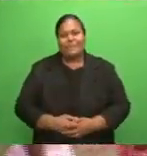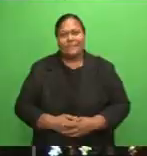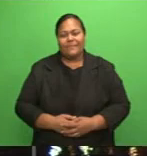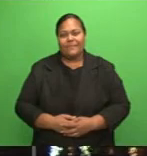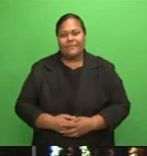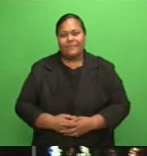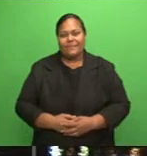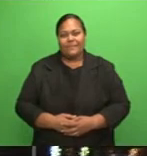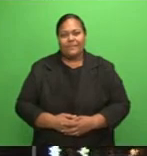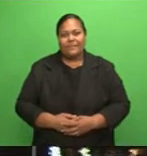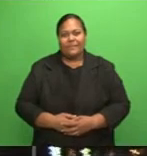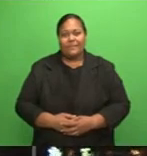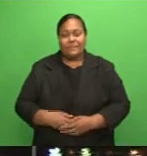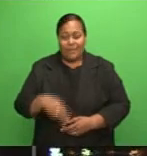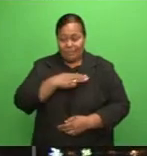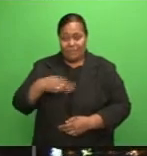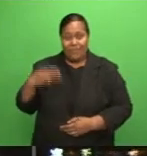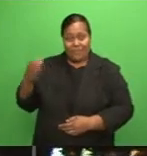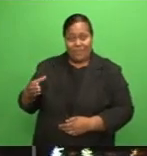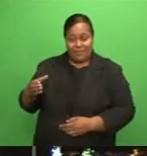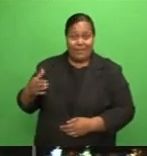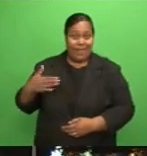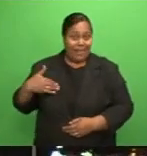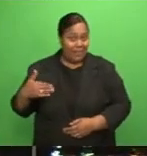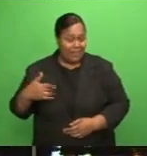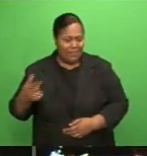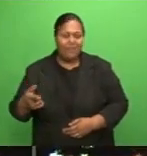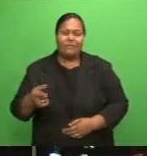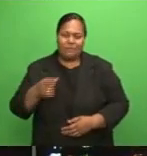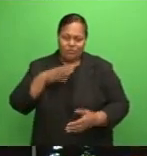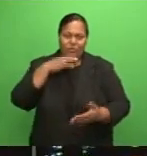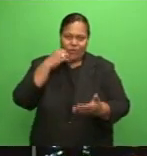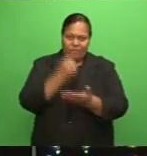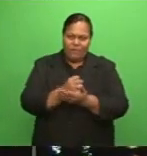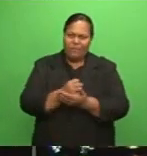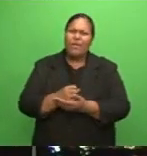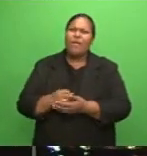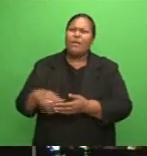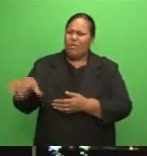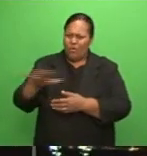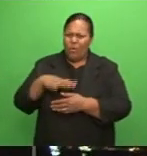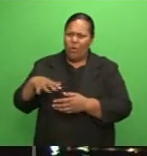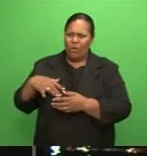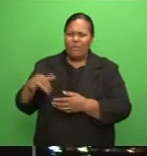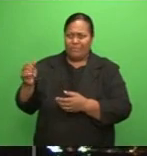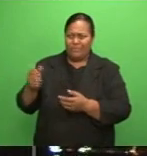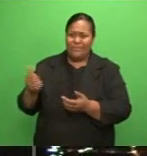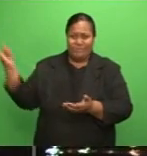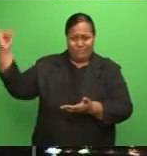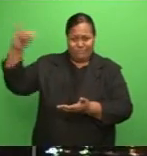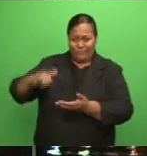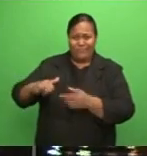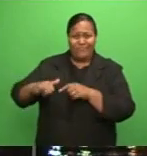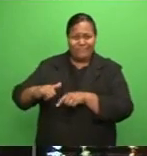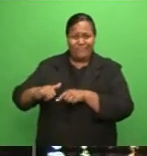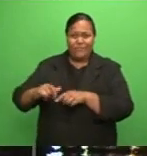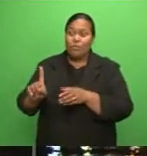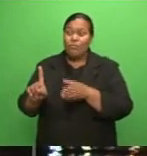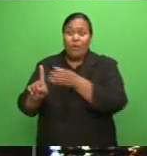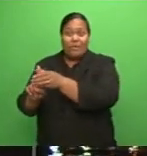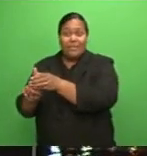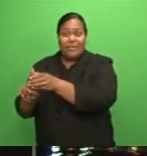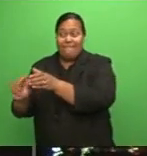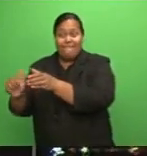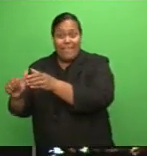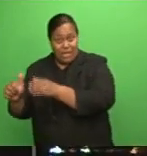News. The health minister has clarified that those returning from overseas who have been released from quarantine pose no risk to the community at